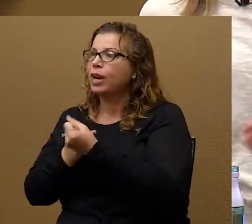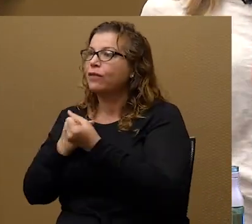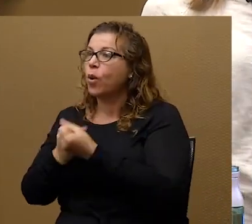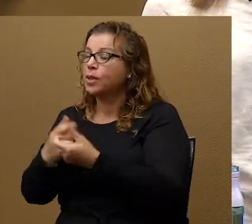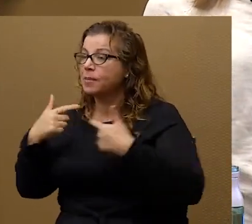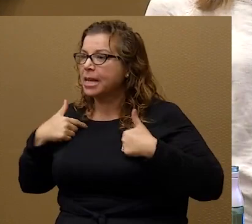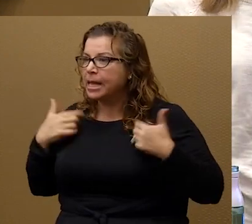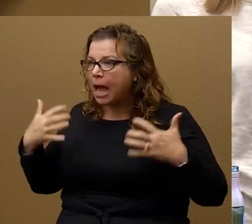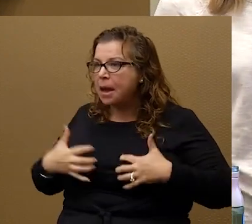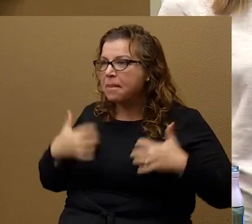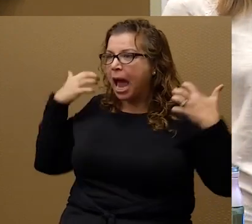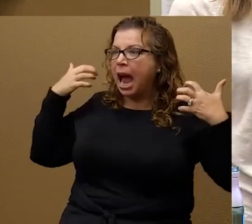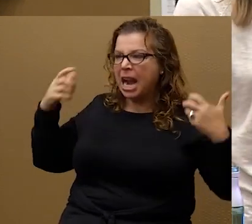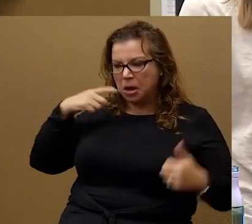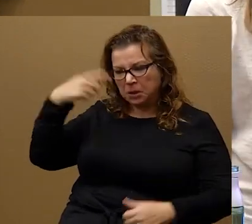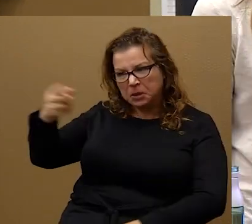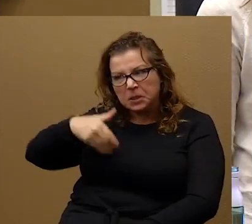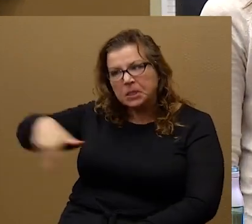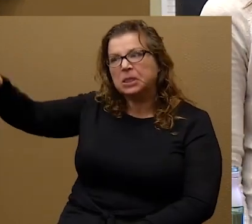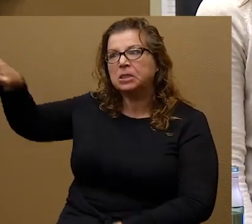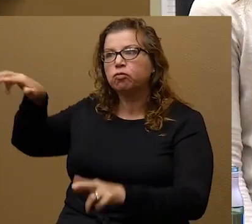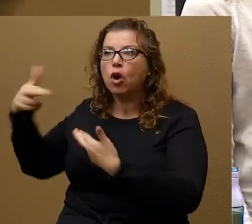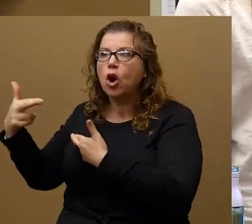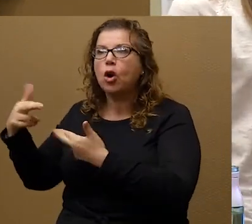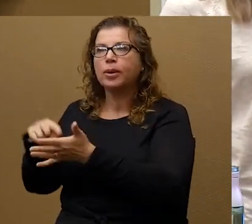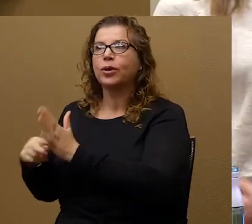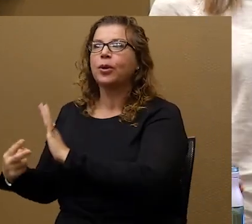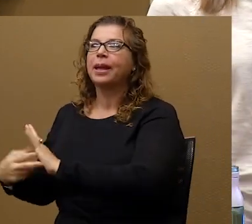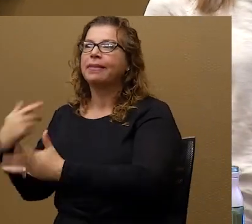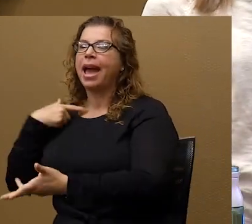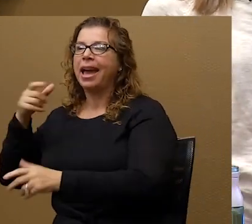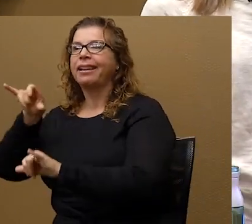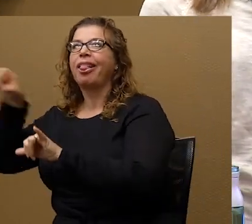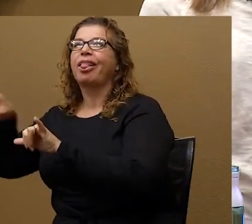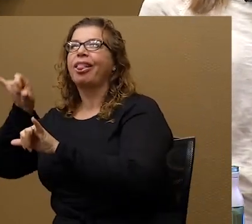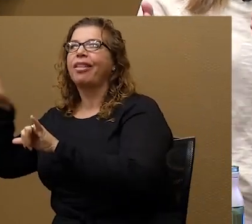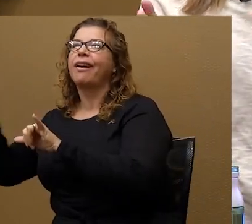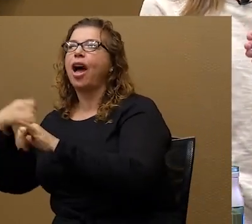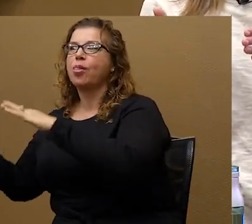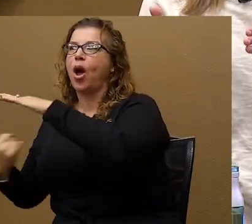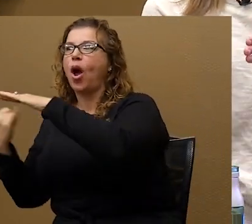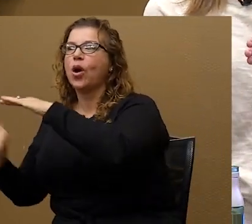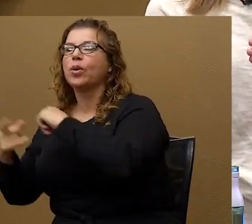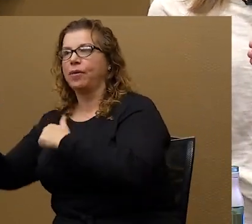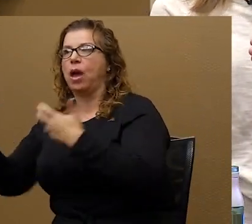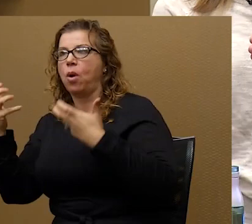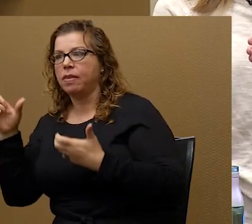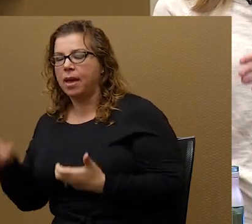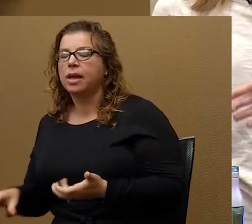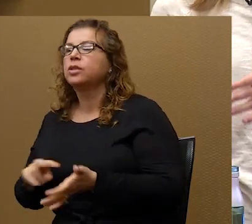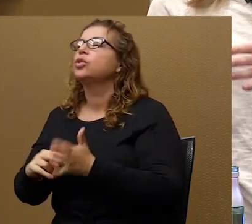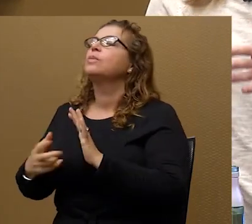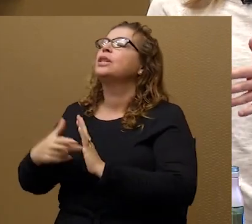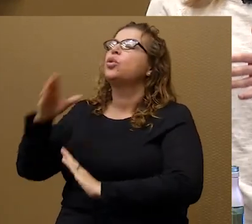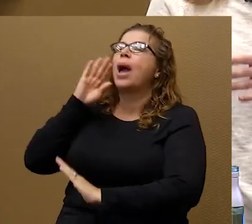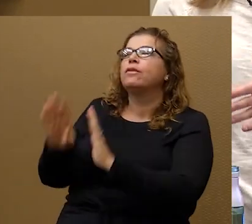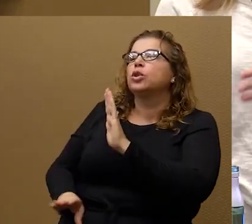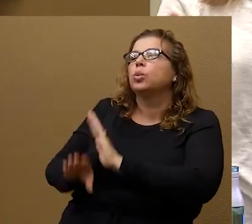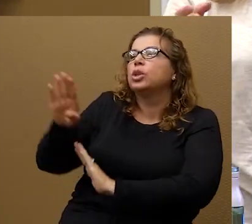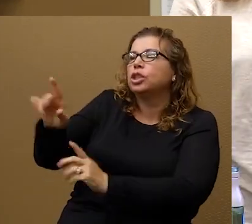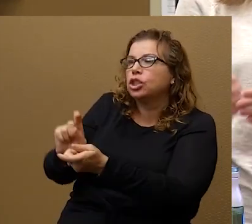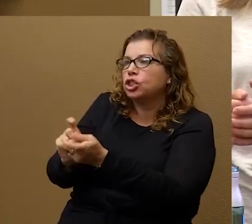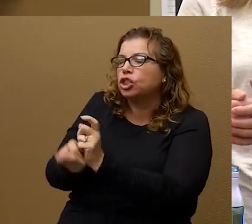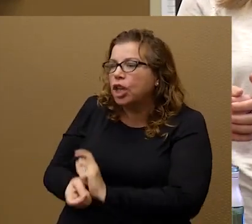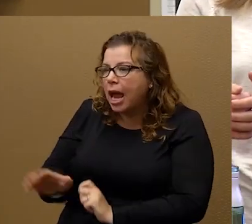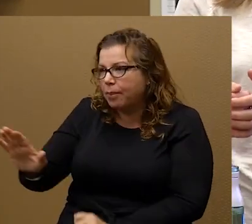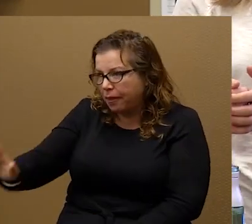them out of the room, they're getting time alone. So what you have to do is you have to shape that behavior. So maybe then it's